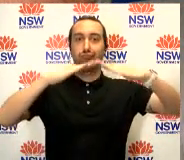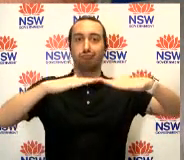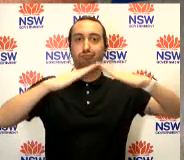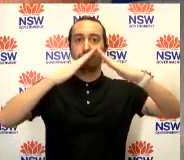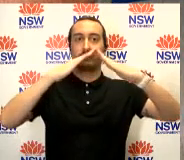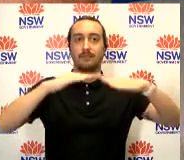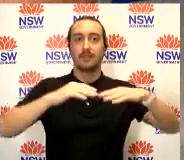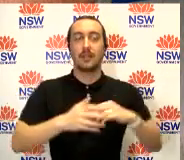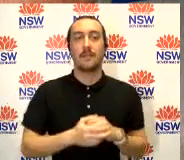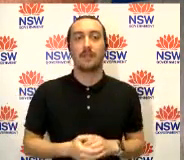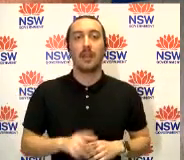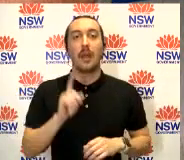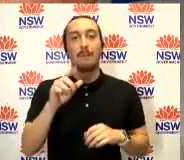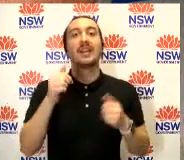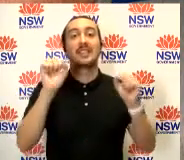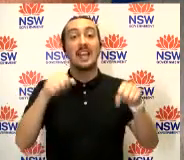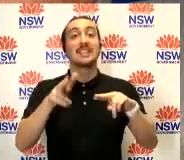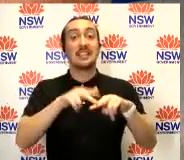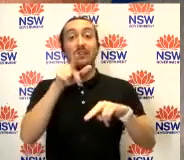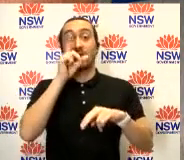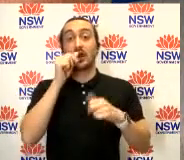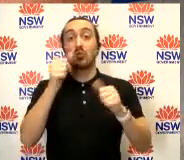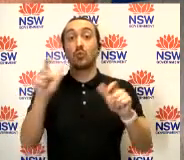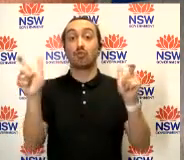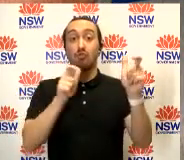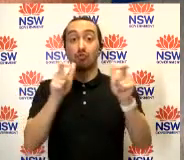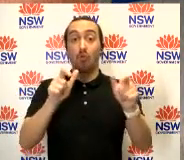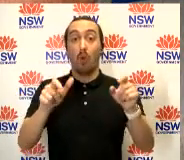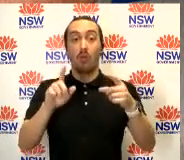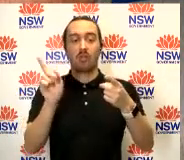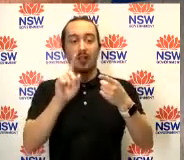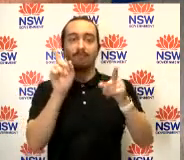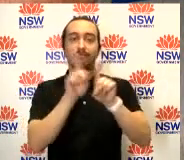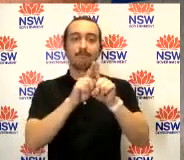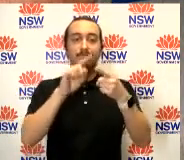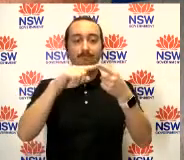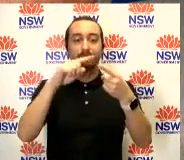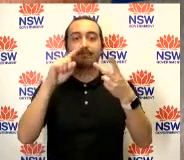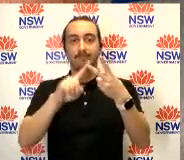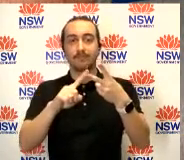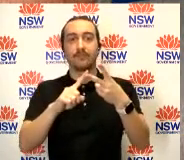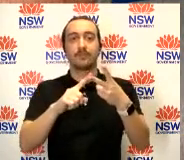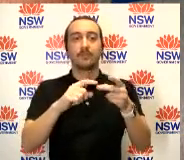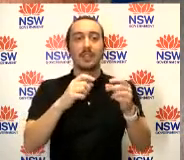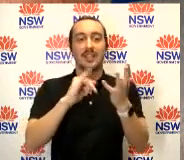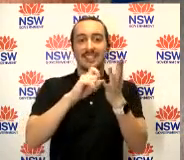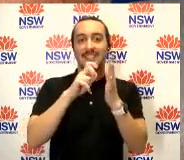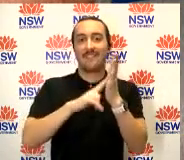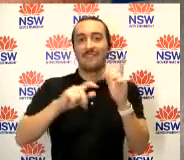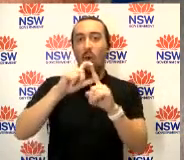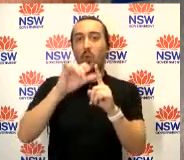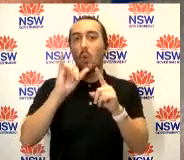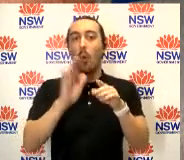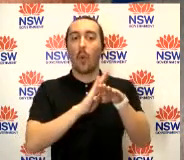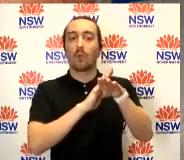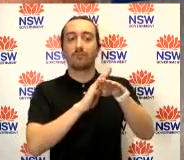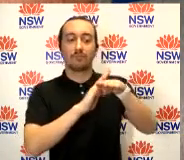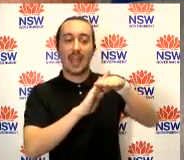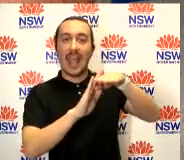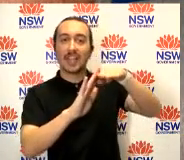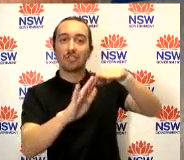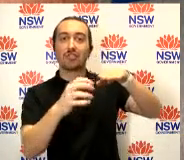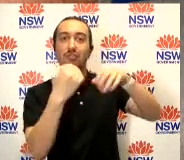But yes, if you can use higher order control measures, so like scaffolding and edge protection, you're far better using those. Yeah, definitely.